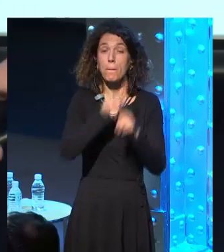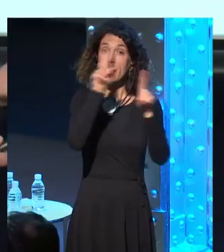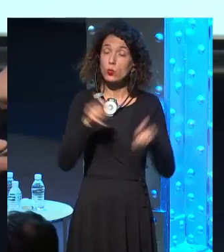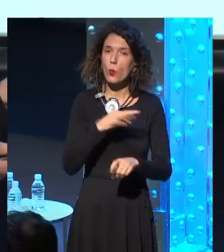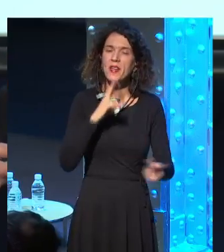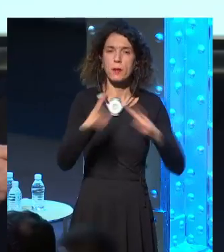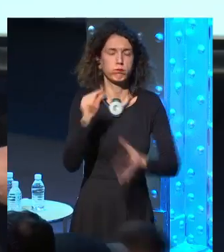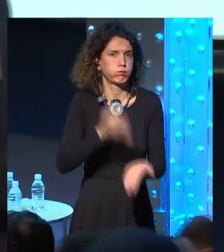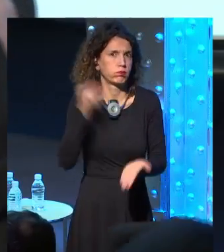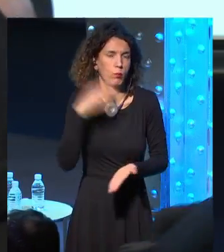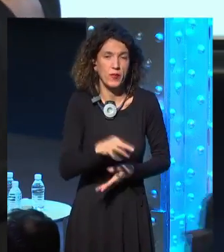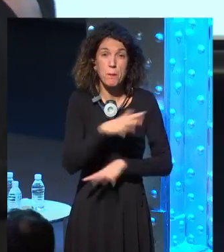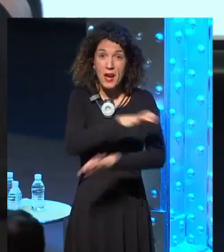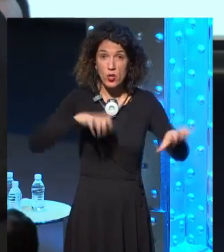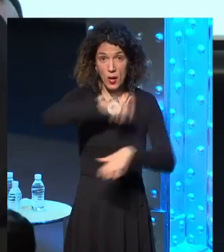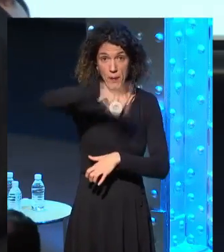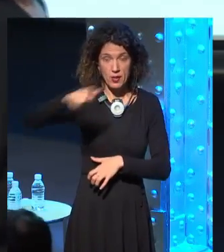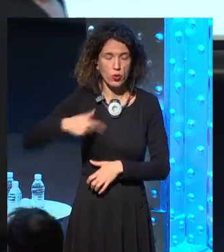can.